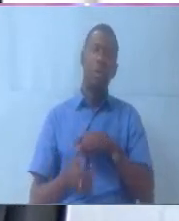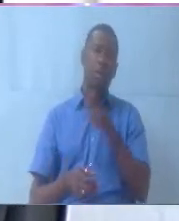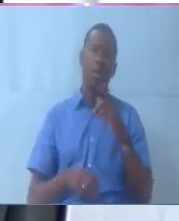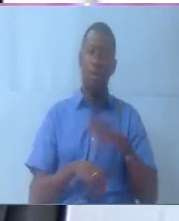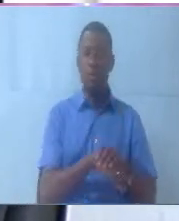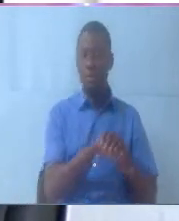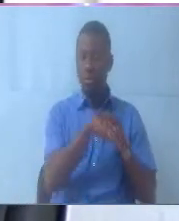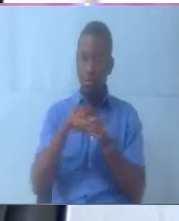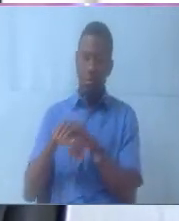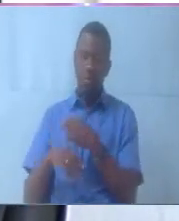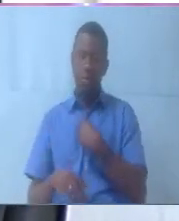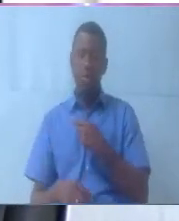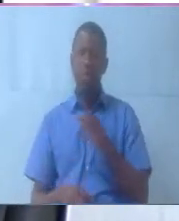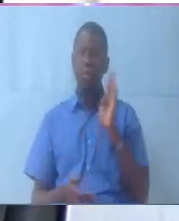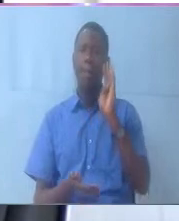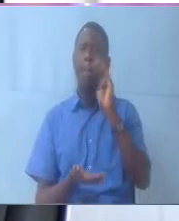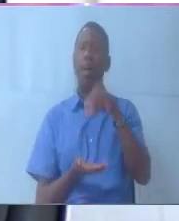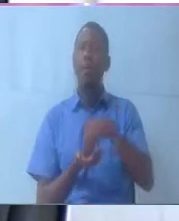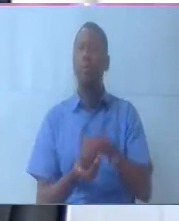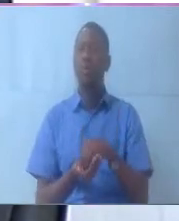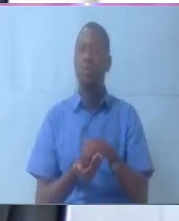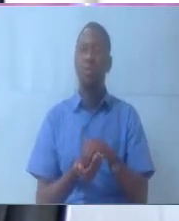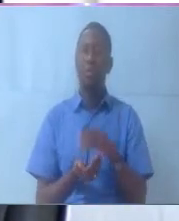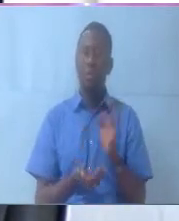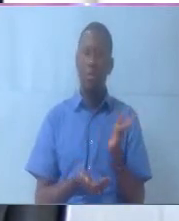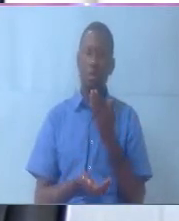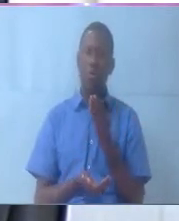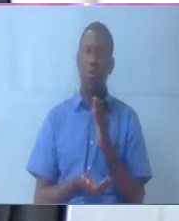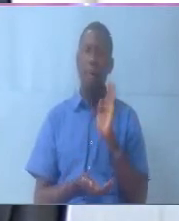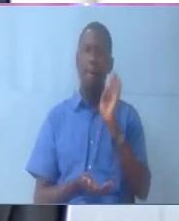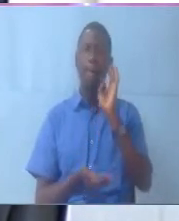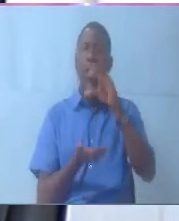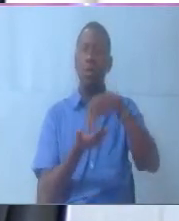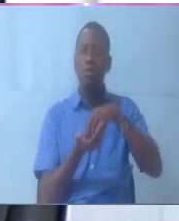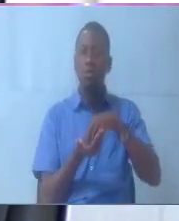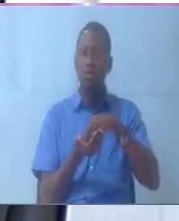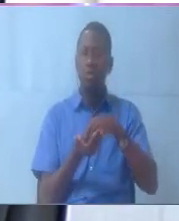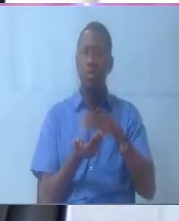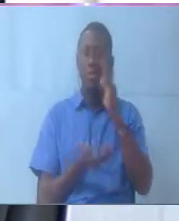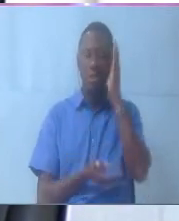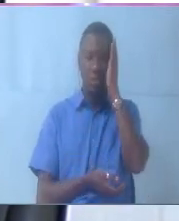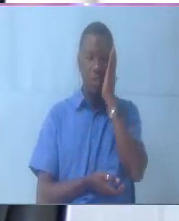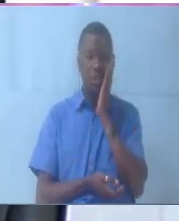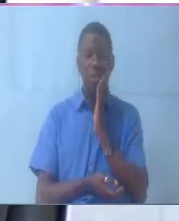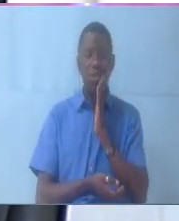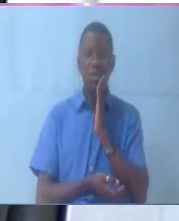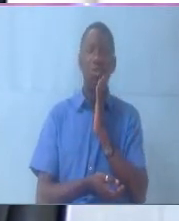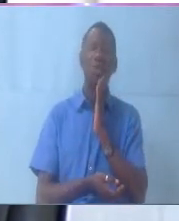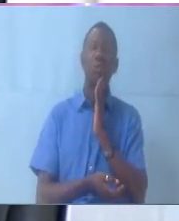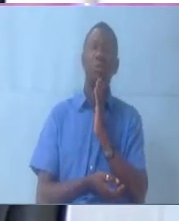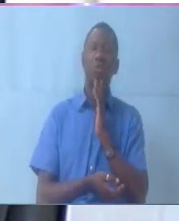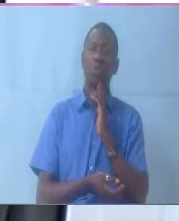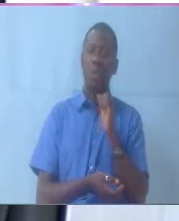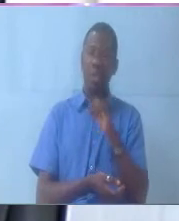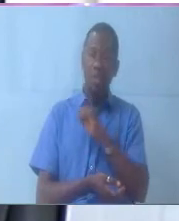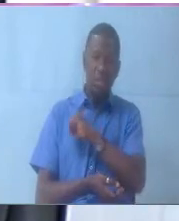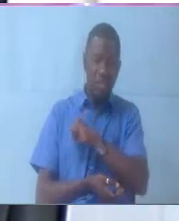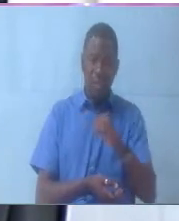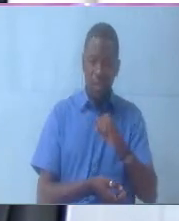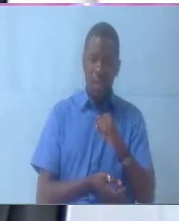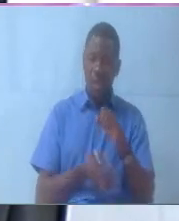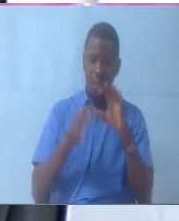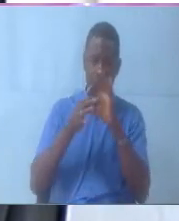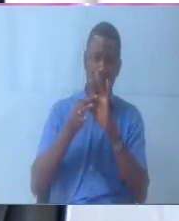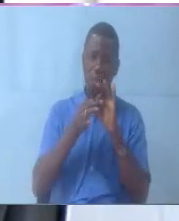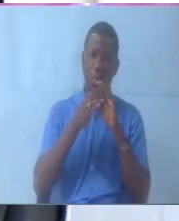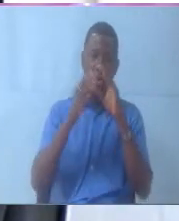Yen samba Banjul. I went to the Banjul Serious Crime Unit. Ndata Banjul ikavada serious crimes unit kuja ubalu kata